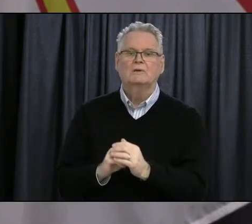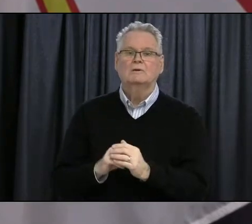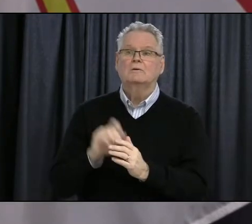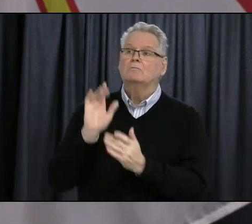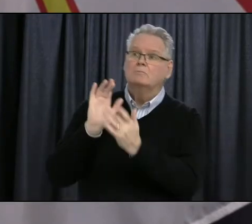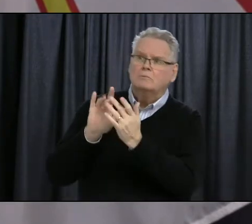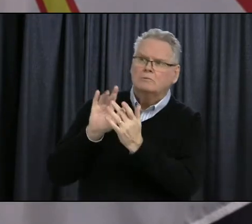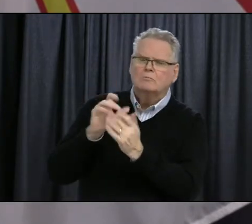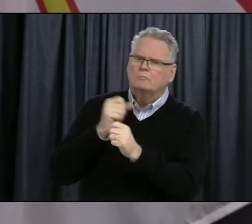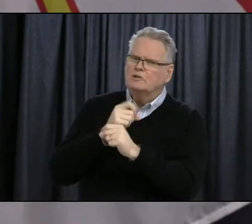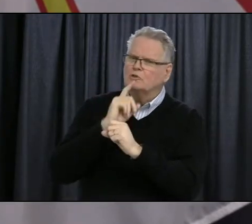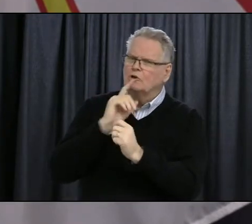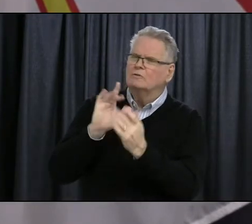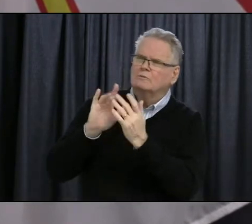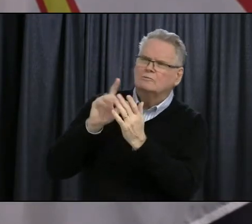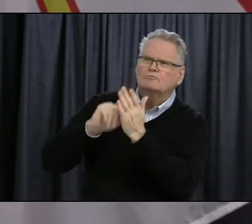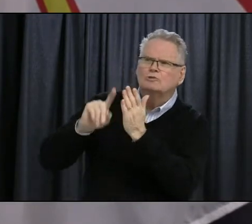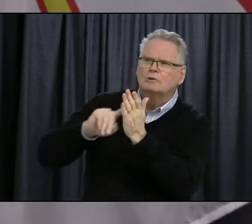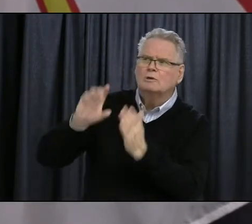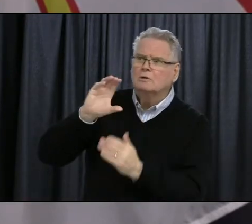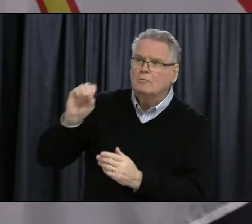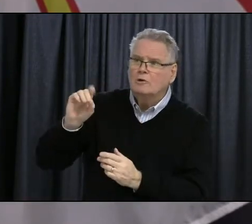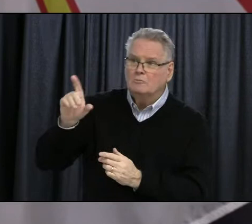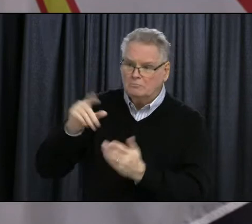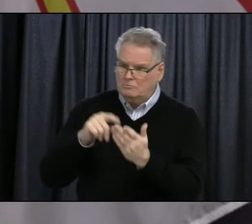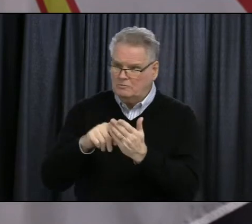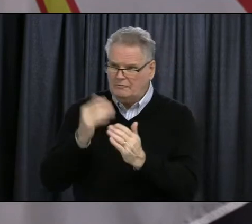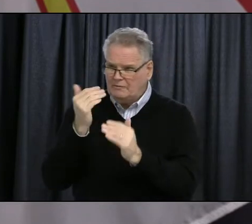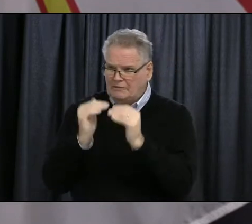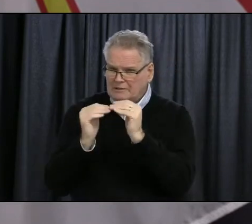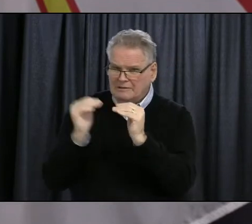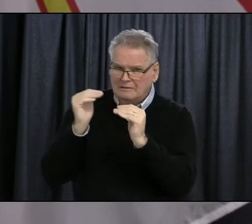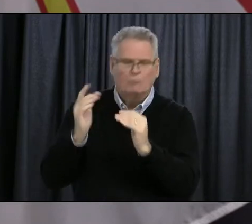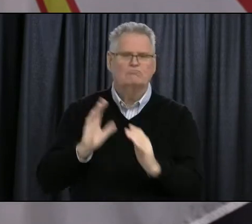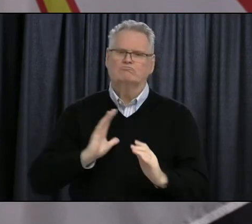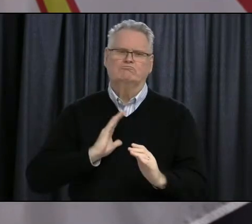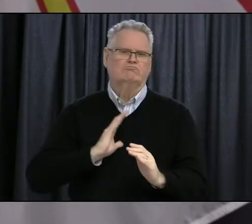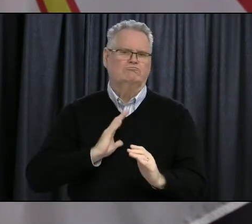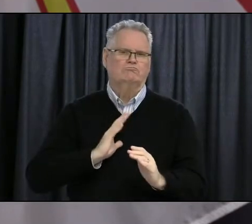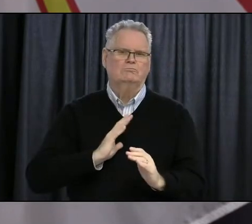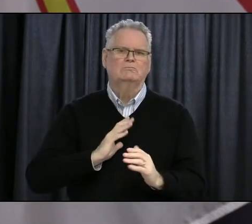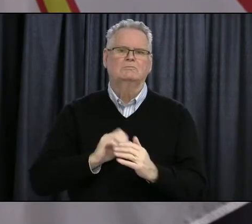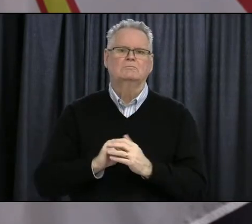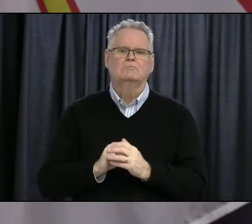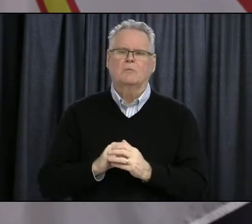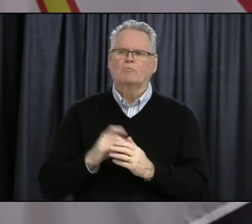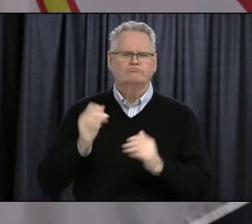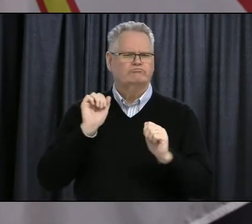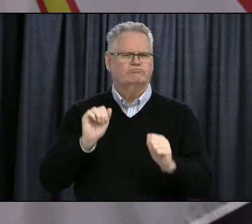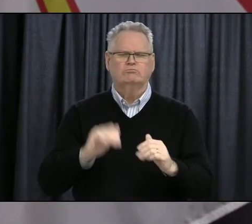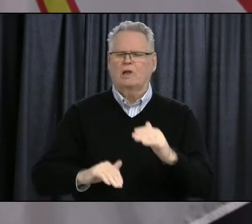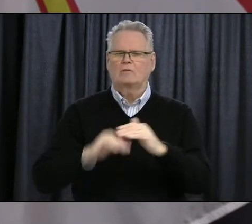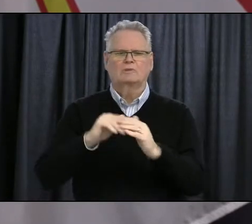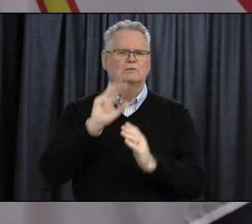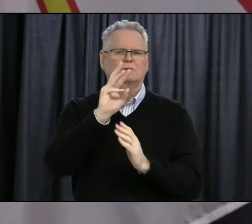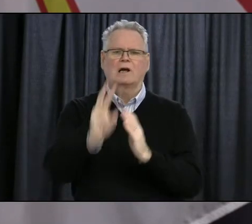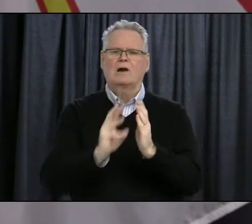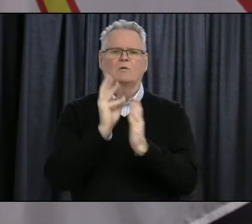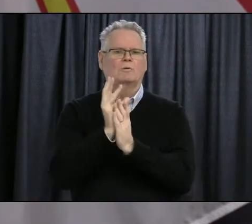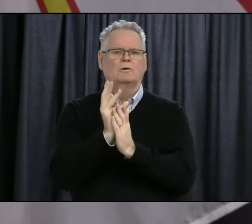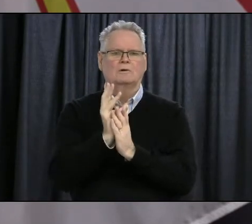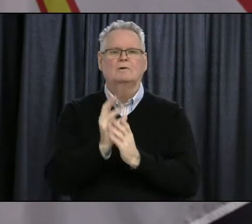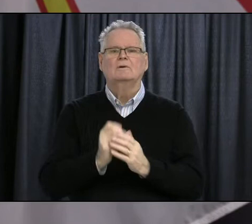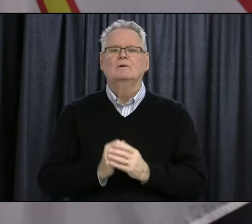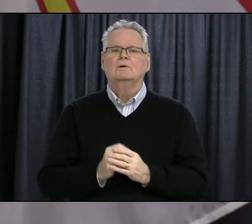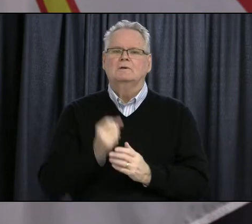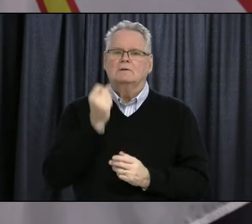for up to 6 hours. But out of an abundance of caution, of course, we wanted to make sure that we treated this as if it had been